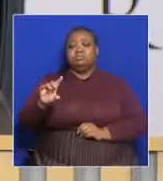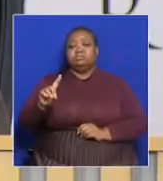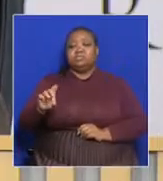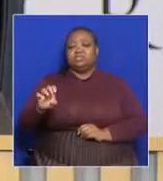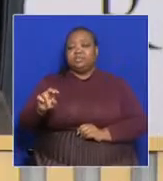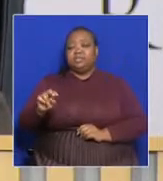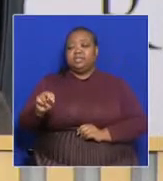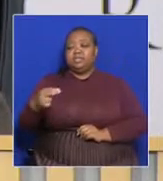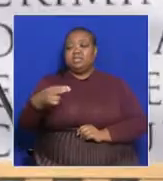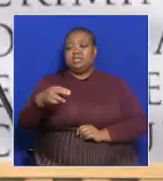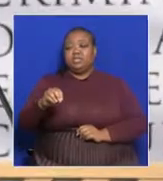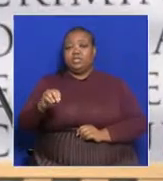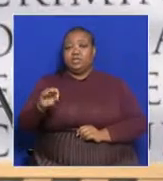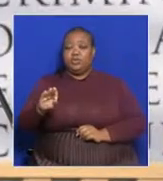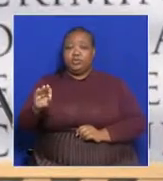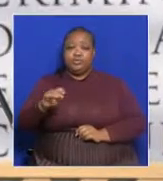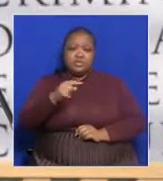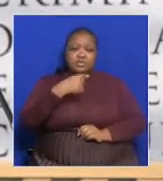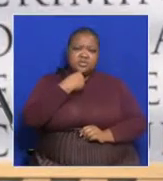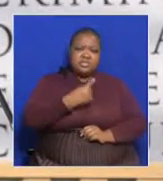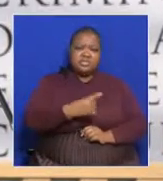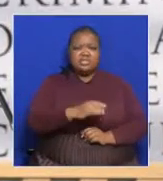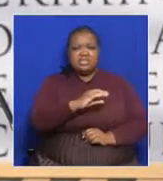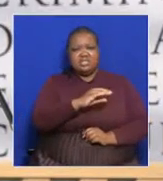CHC depot. I said it was CHC depot, but